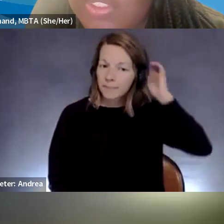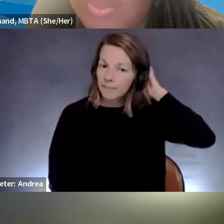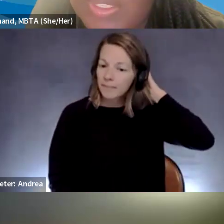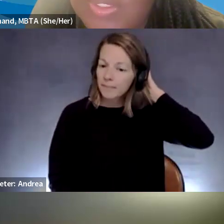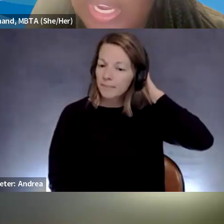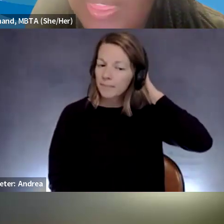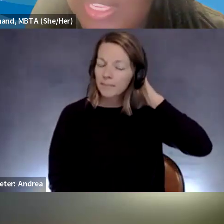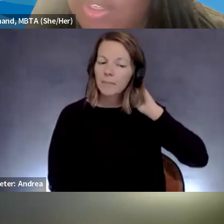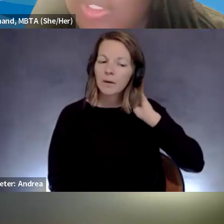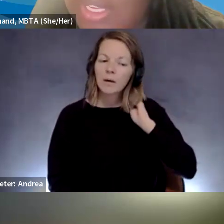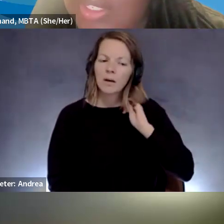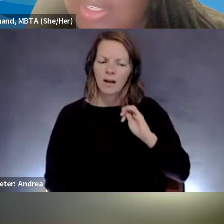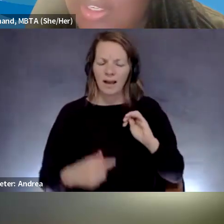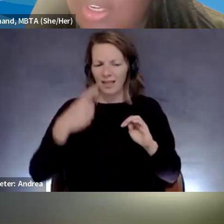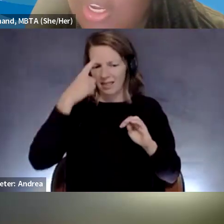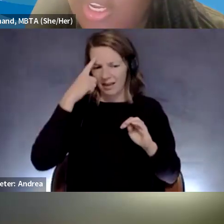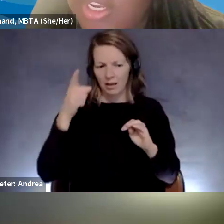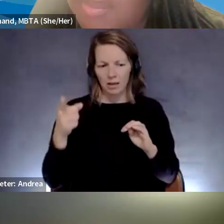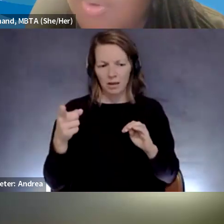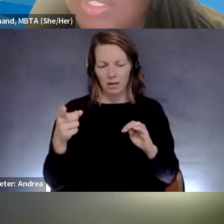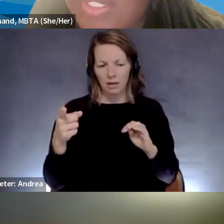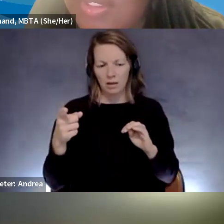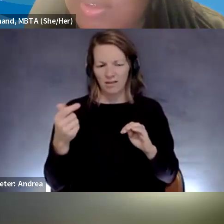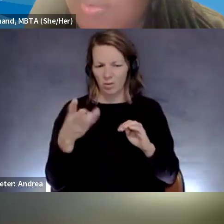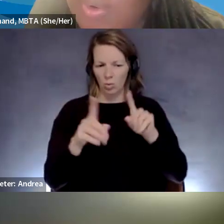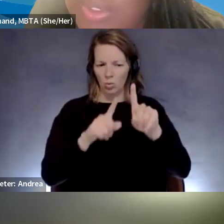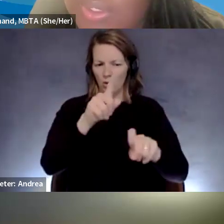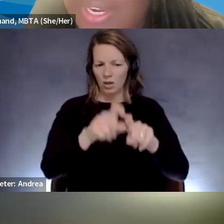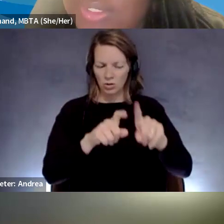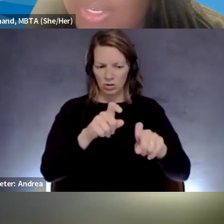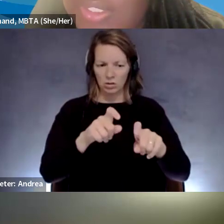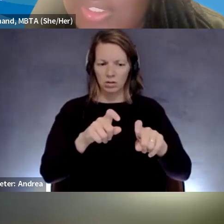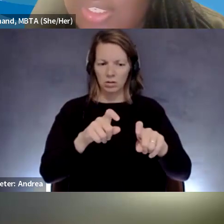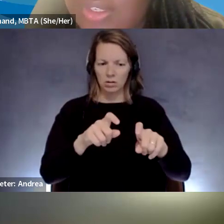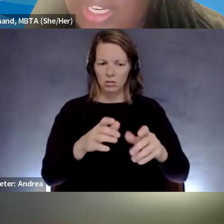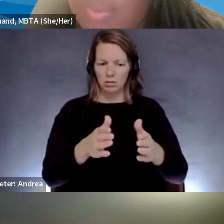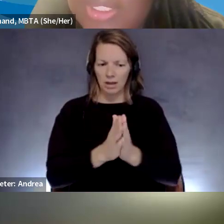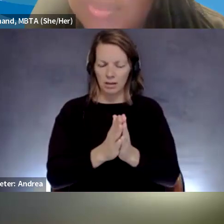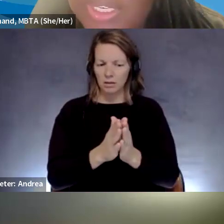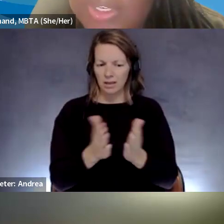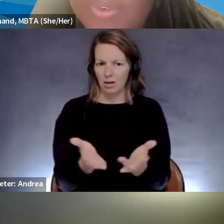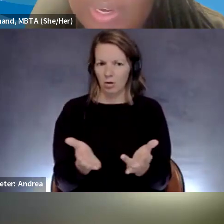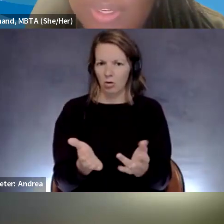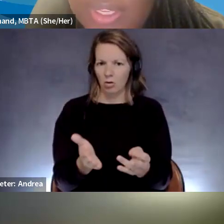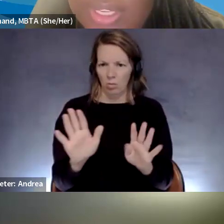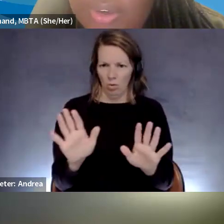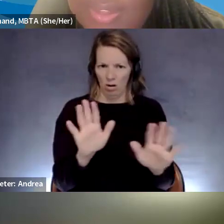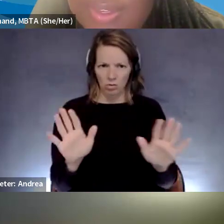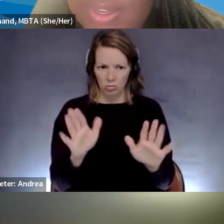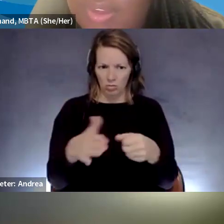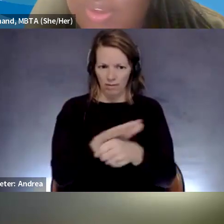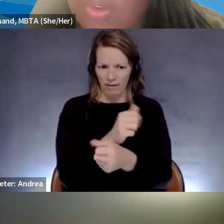no, just because I think you sent a couple questions also to ask questions here, and I want to make note of everything